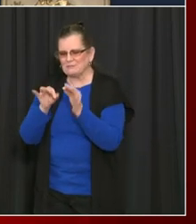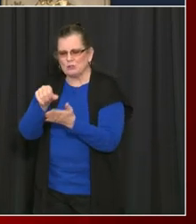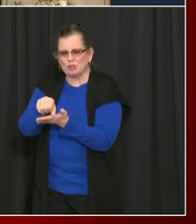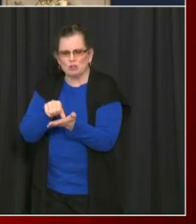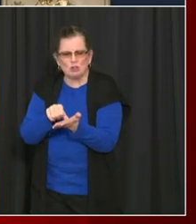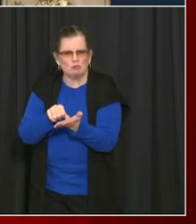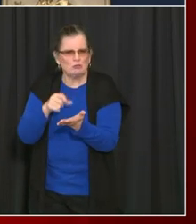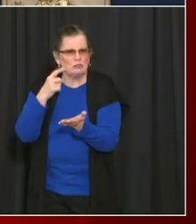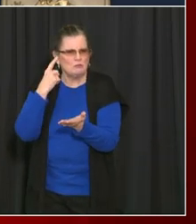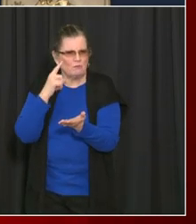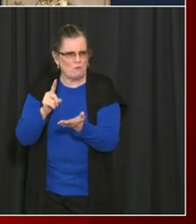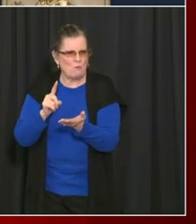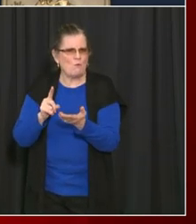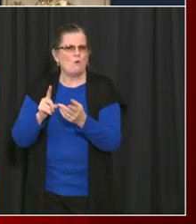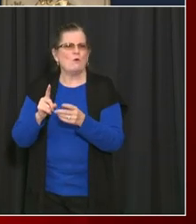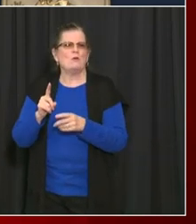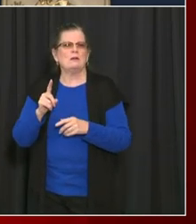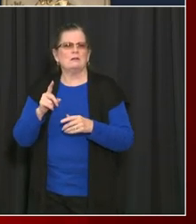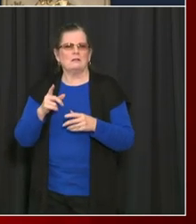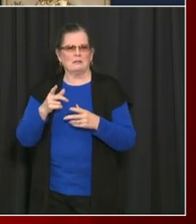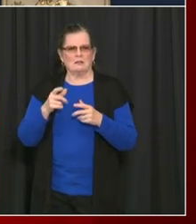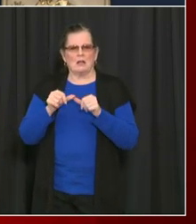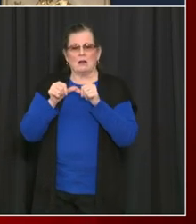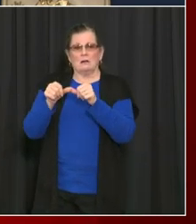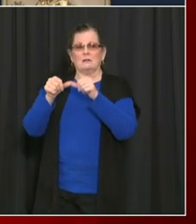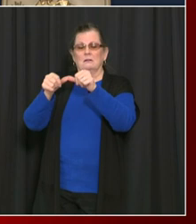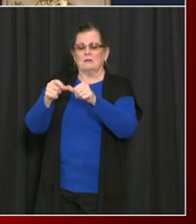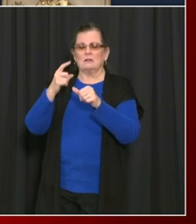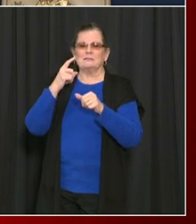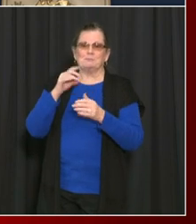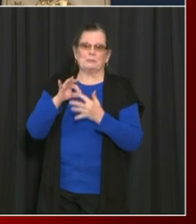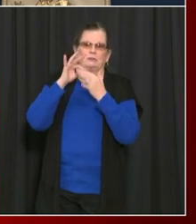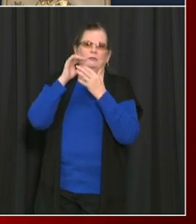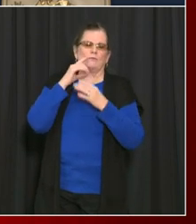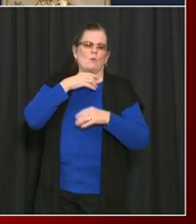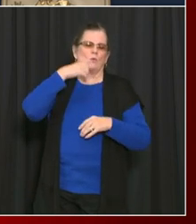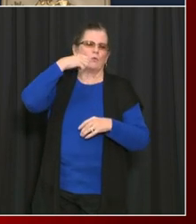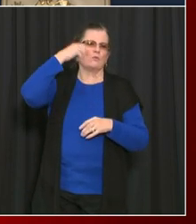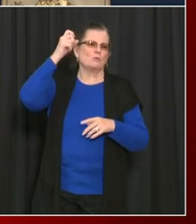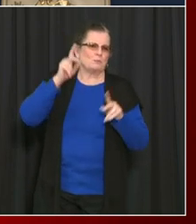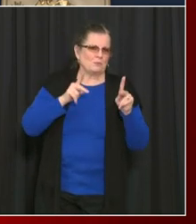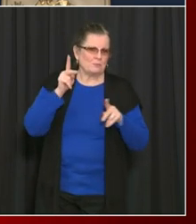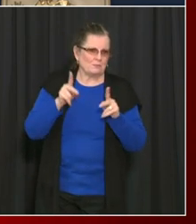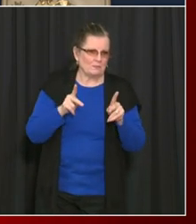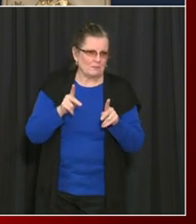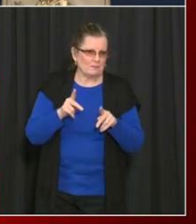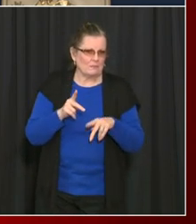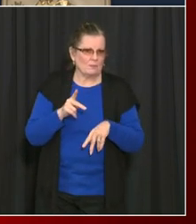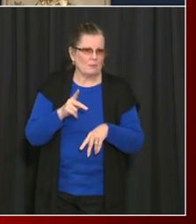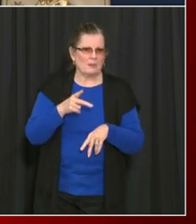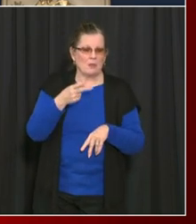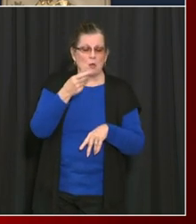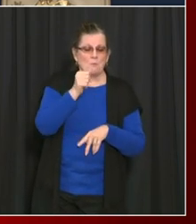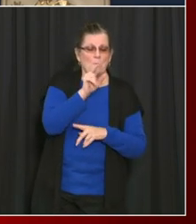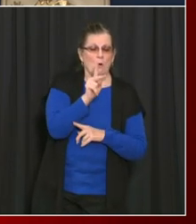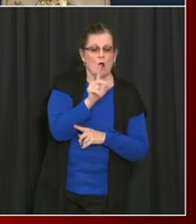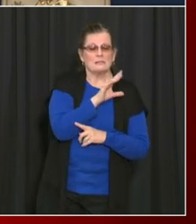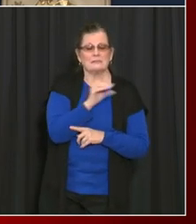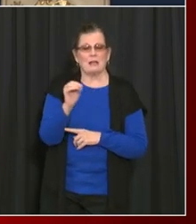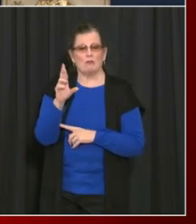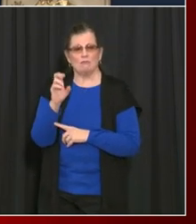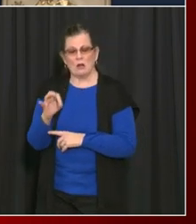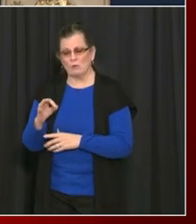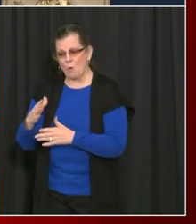with chronic health conditions, for older adults, parks and open spaces, restaurants, rideshare operators,